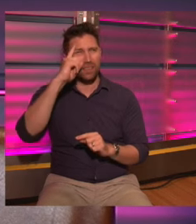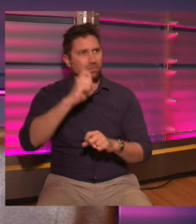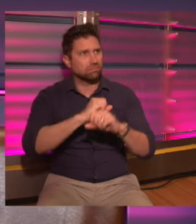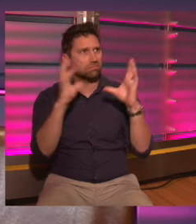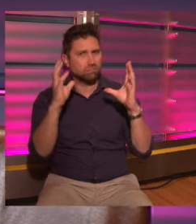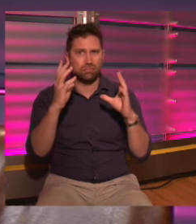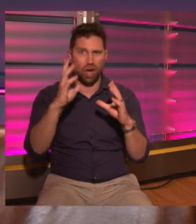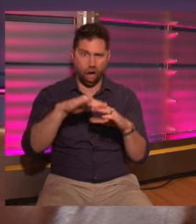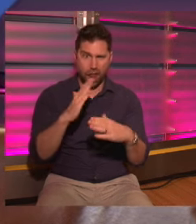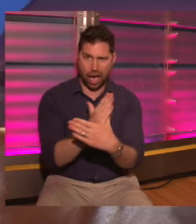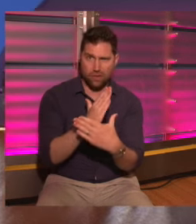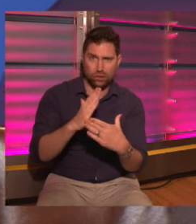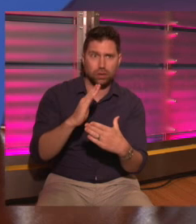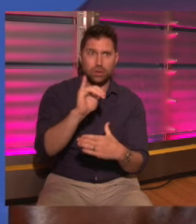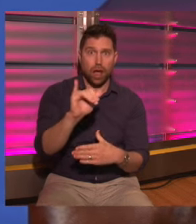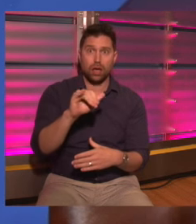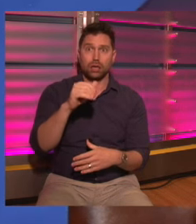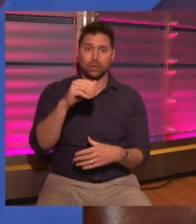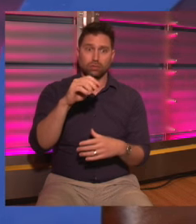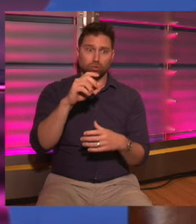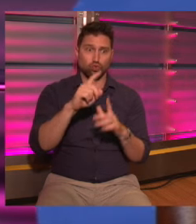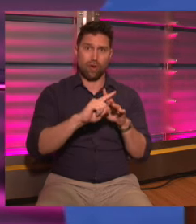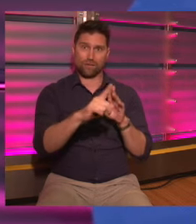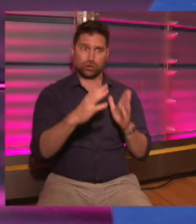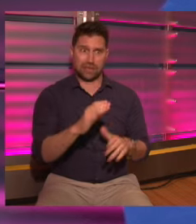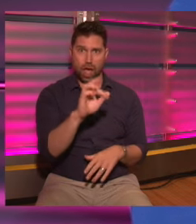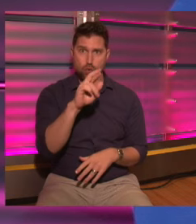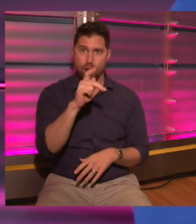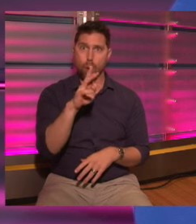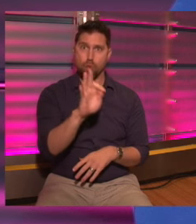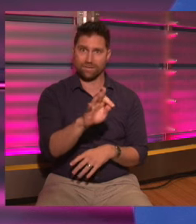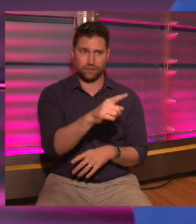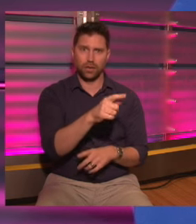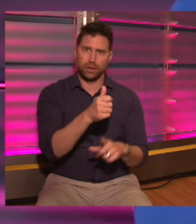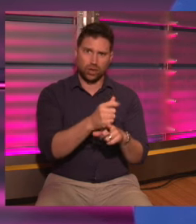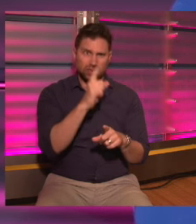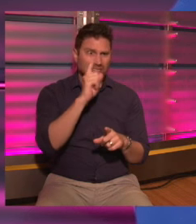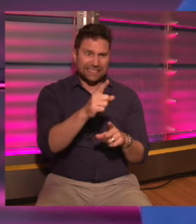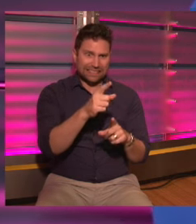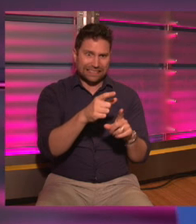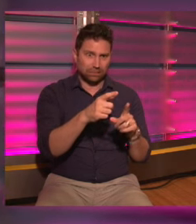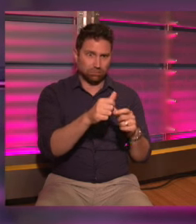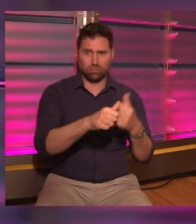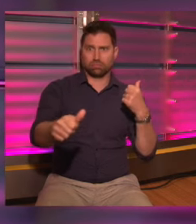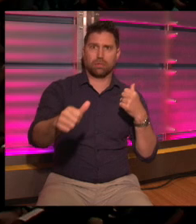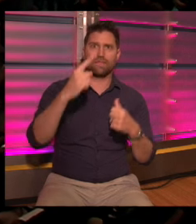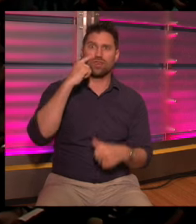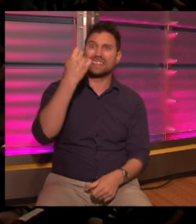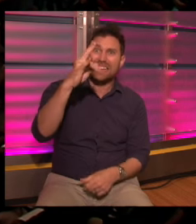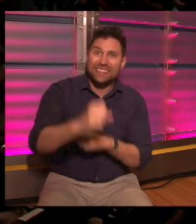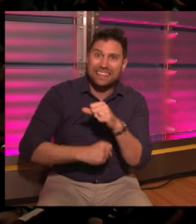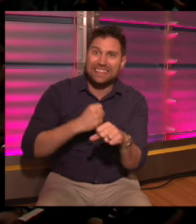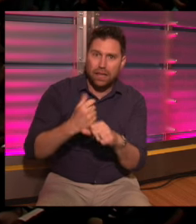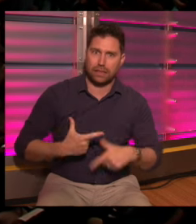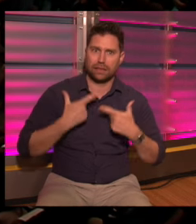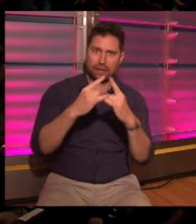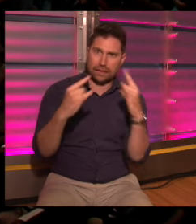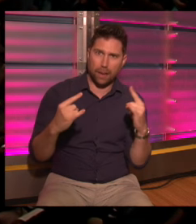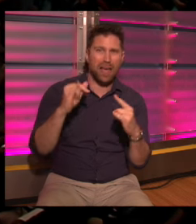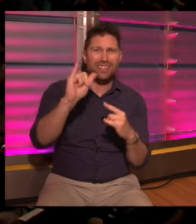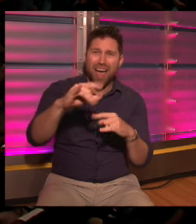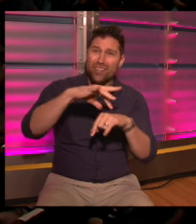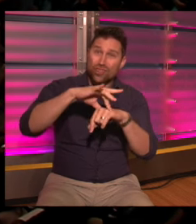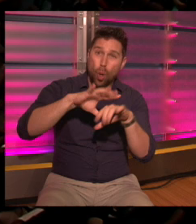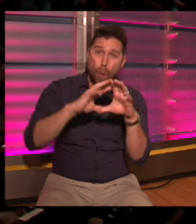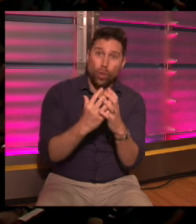average, refugees like Raouf are displaced for 17 years living inside of these camps. That's just the global average.